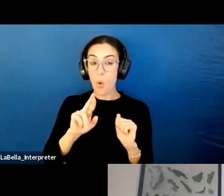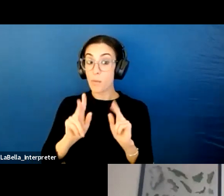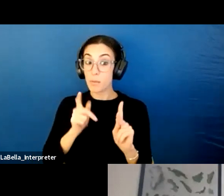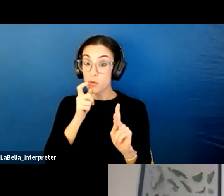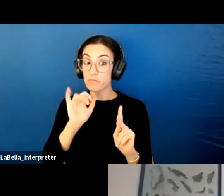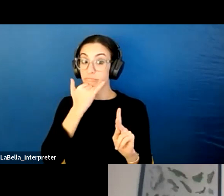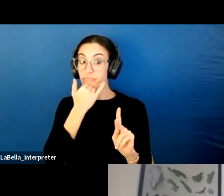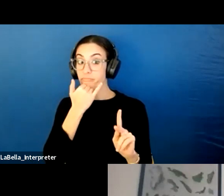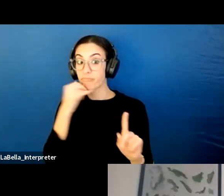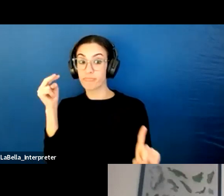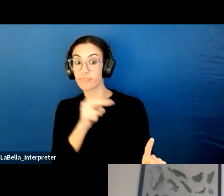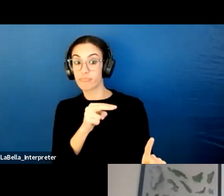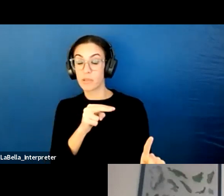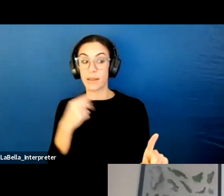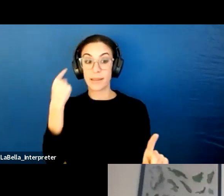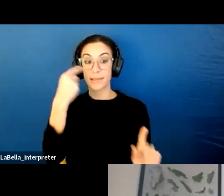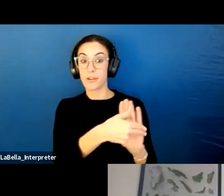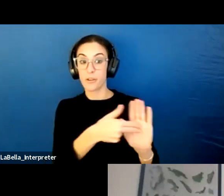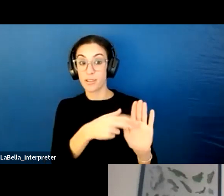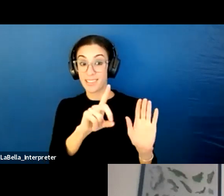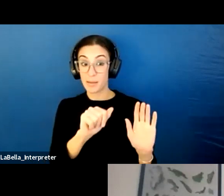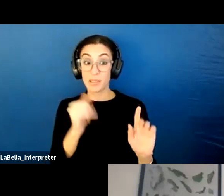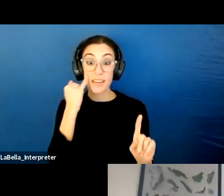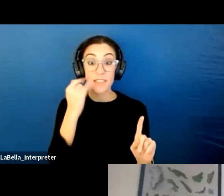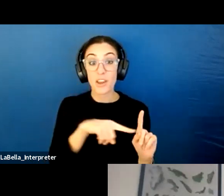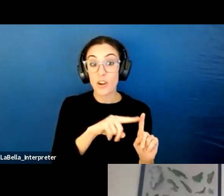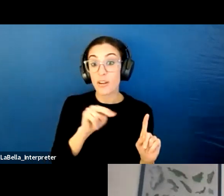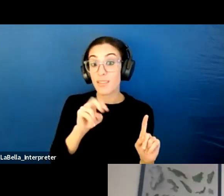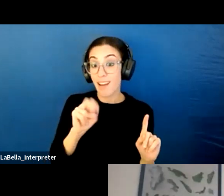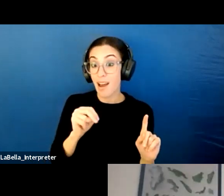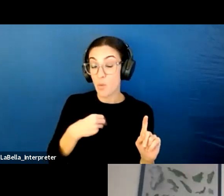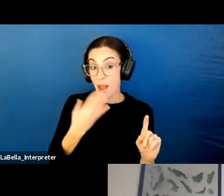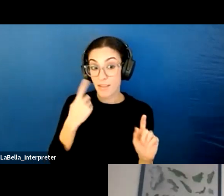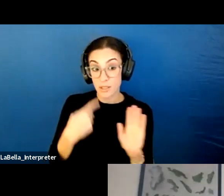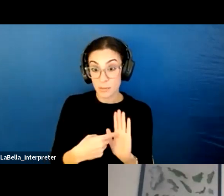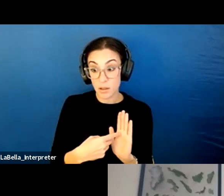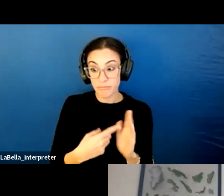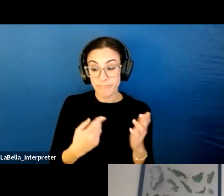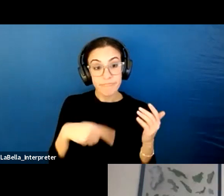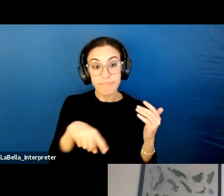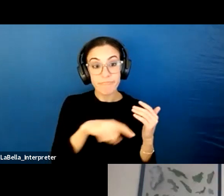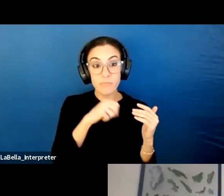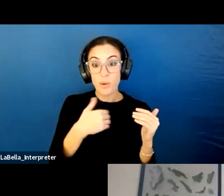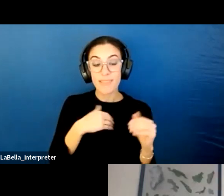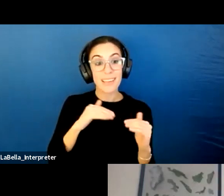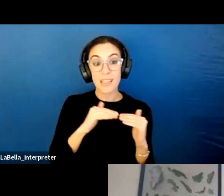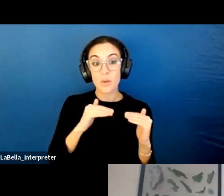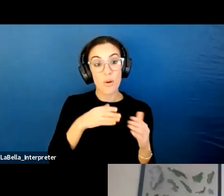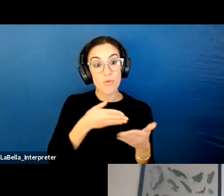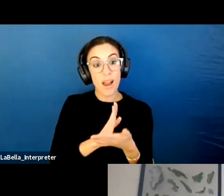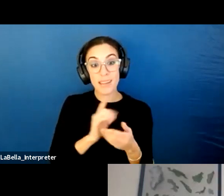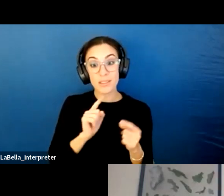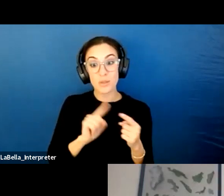they're non-white, for instance, don't have an equal right to social resources or to life